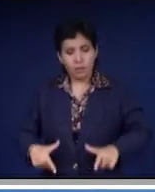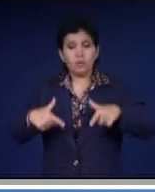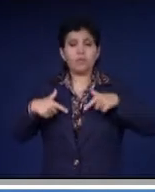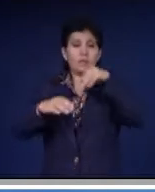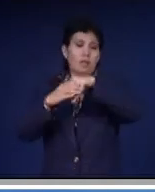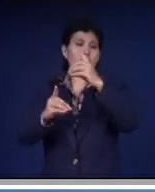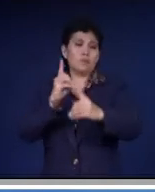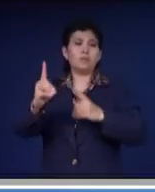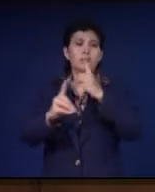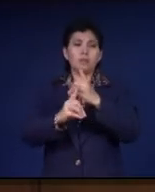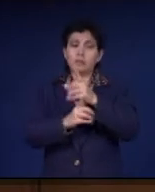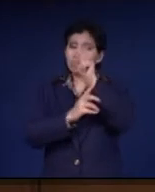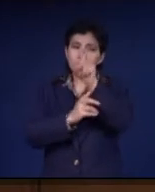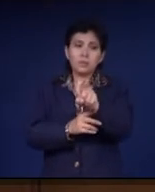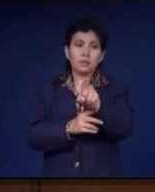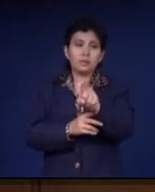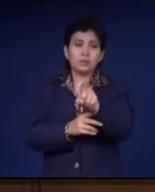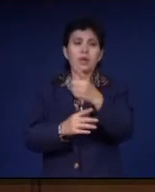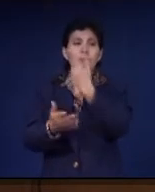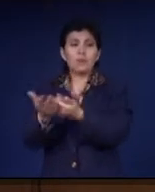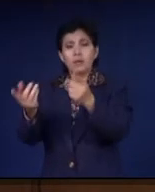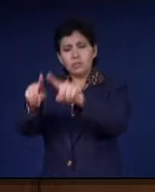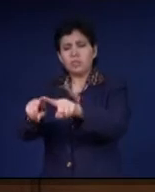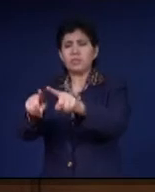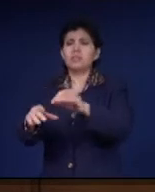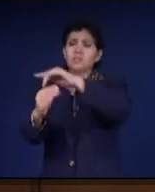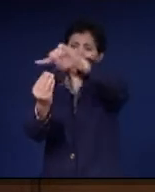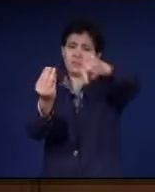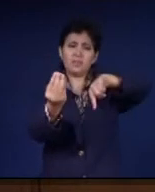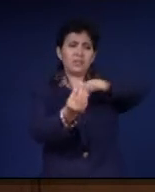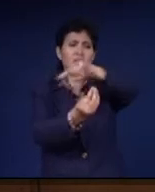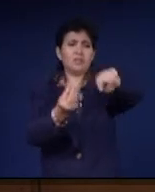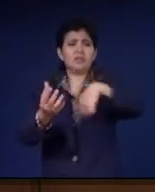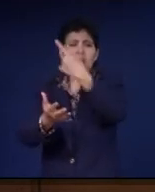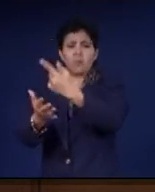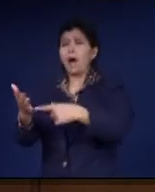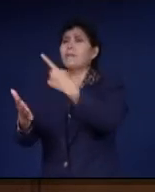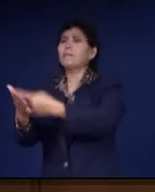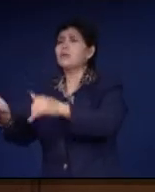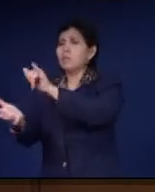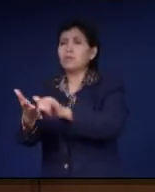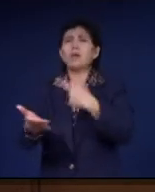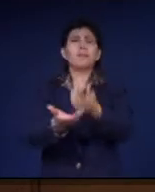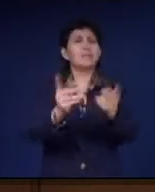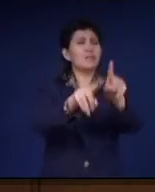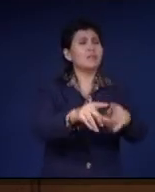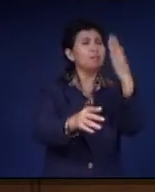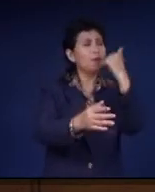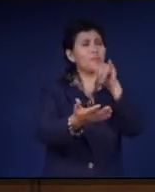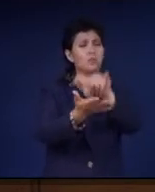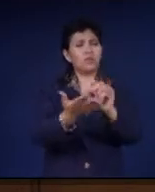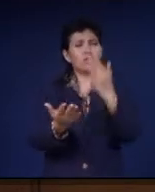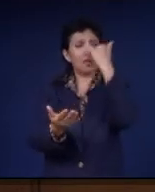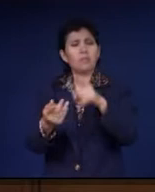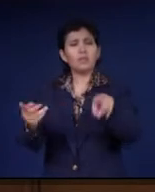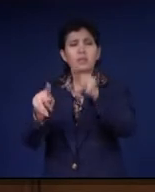always require ourselves to know what is happening around us. What is this? What is that? Or sometimes someone wants to sell